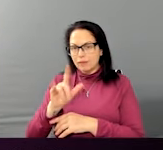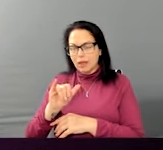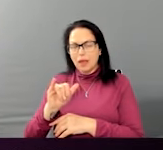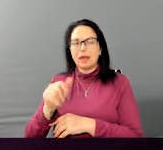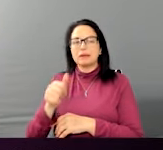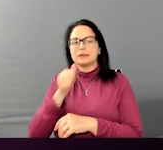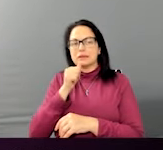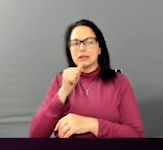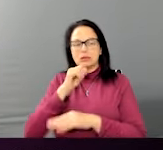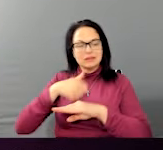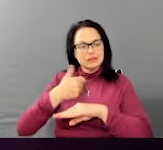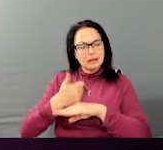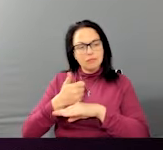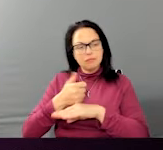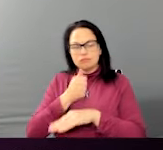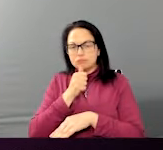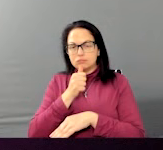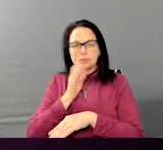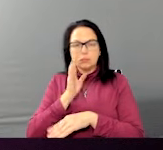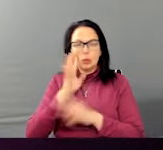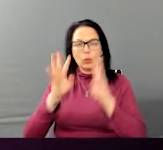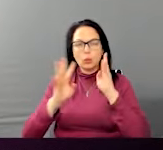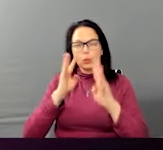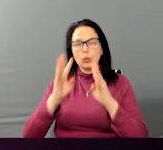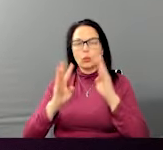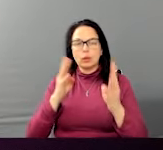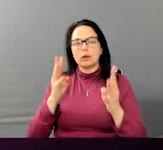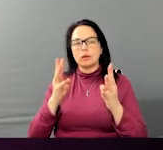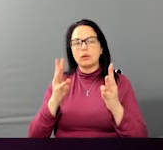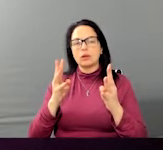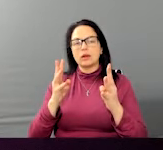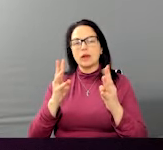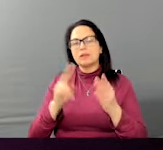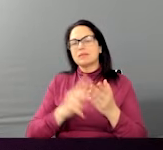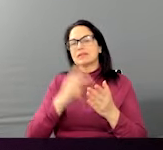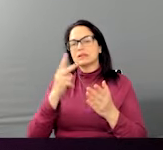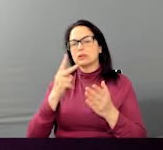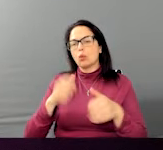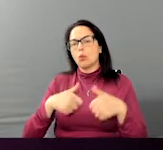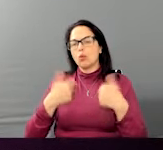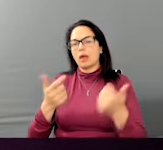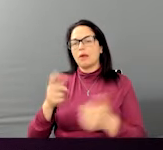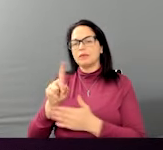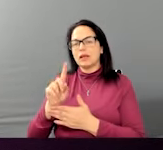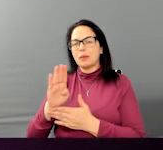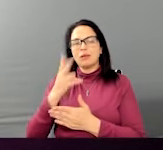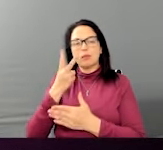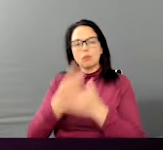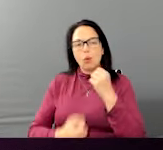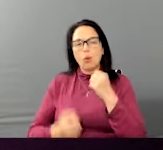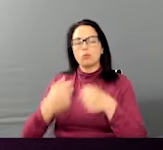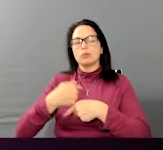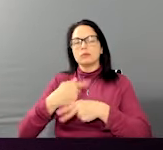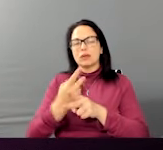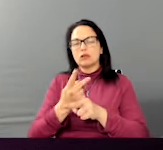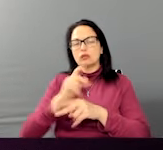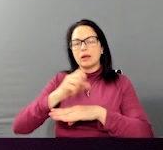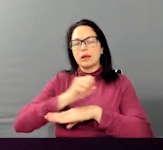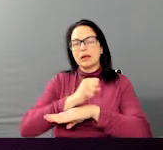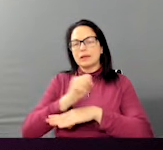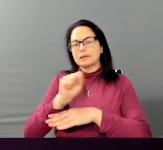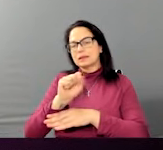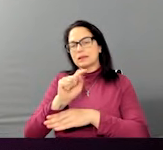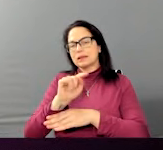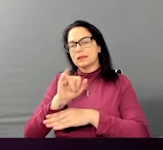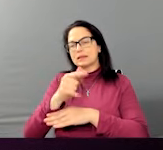session secret. Now we'll create the volumes for our SQLite database for both production and staging. We'll initialize our Git